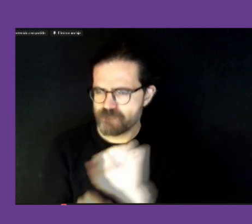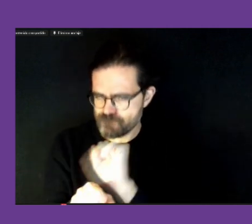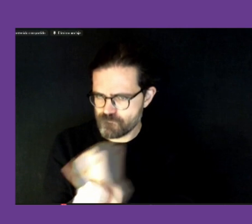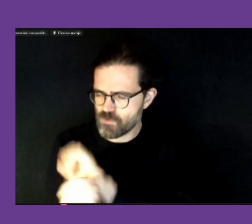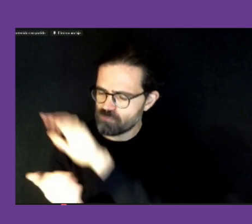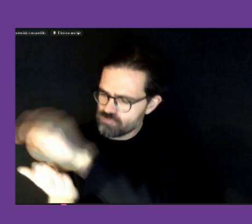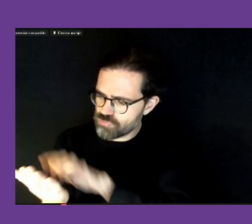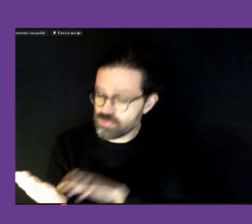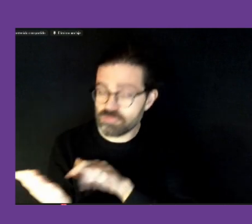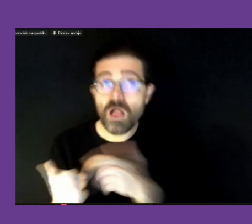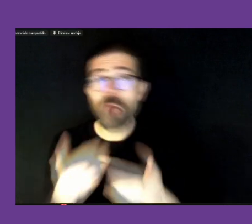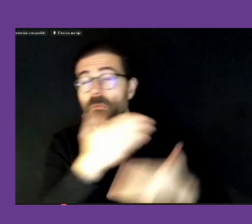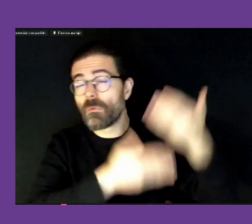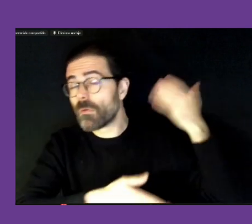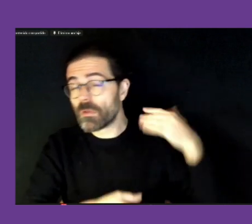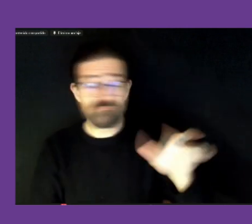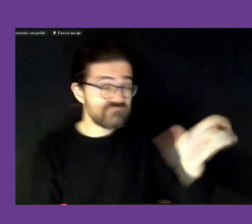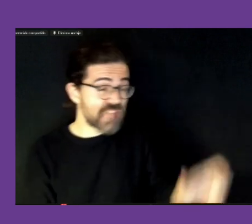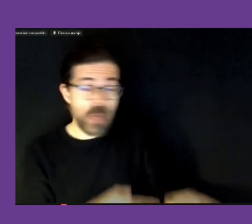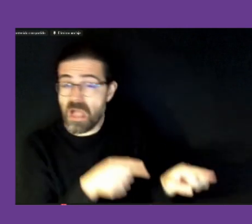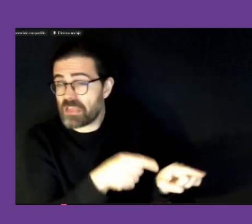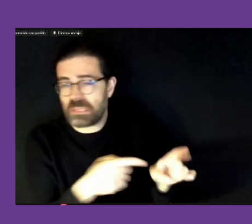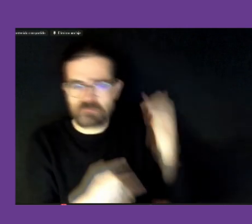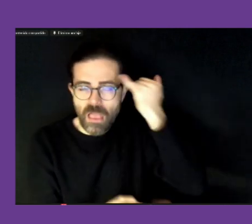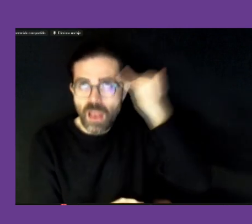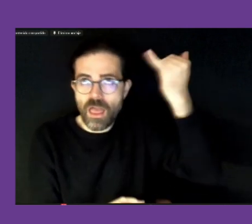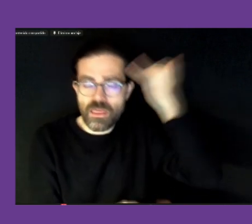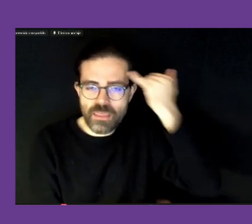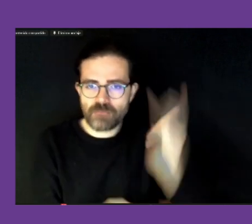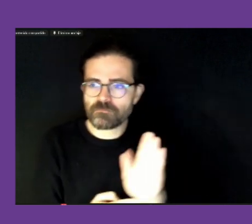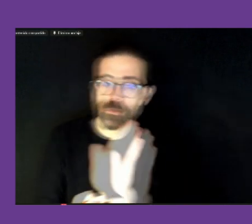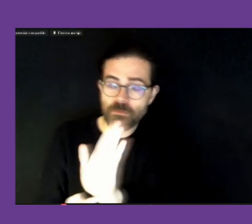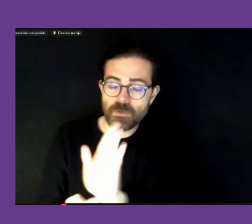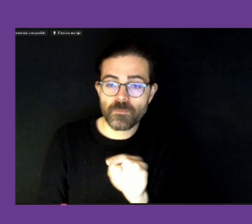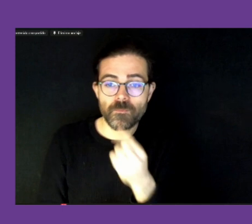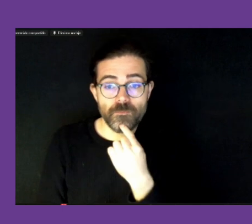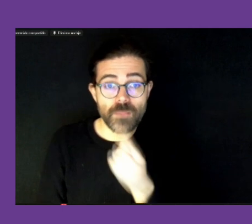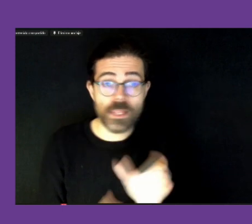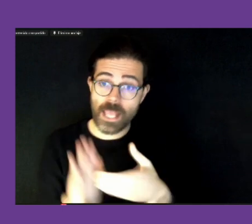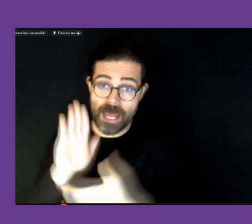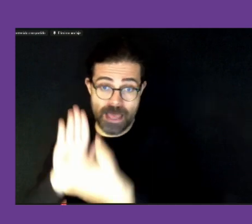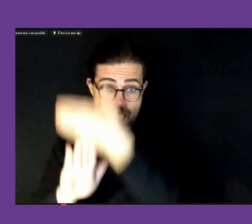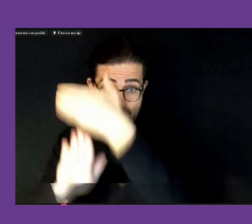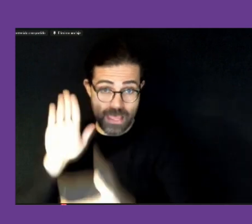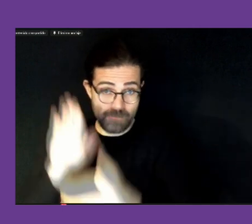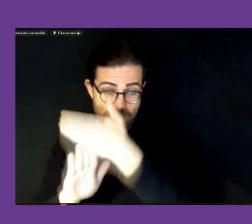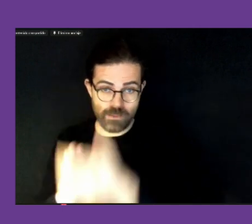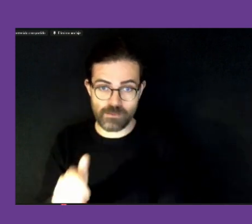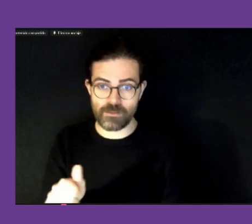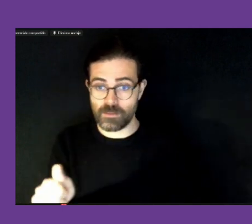fabulous idea to propose that the braille in the buttons of the elevator should be in the